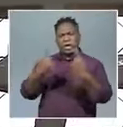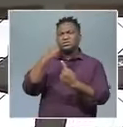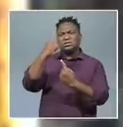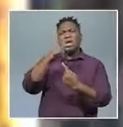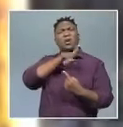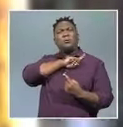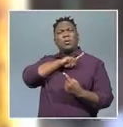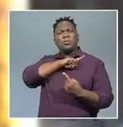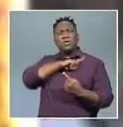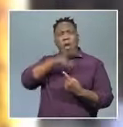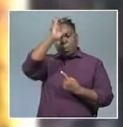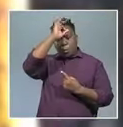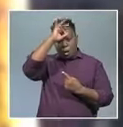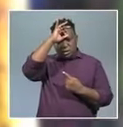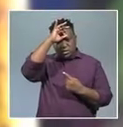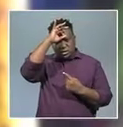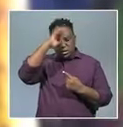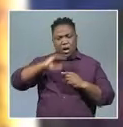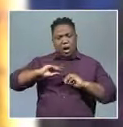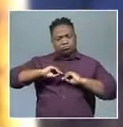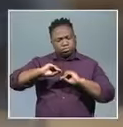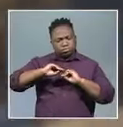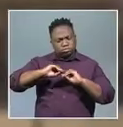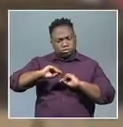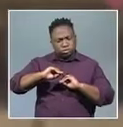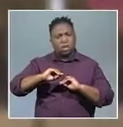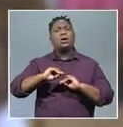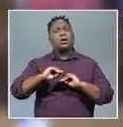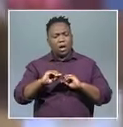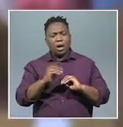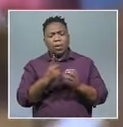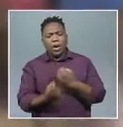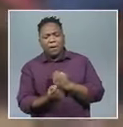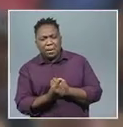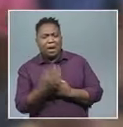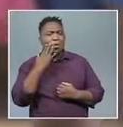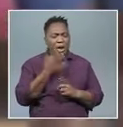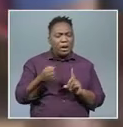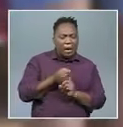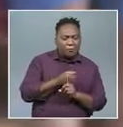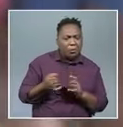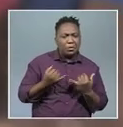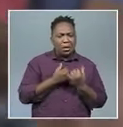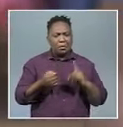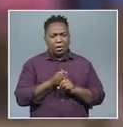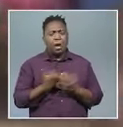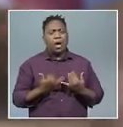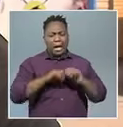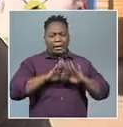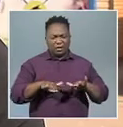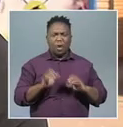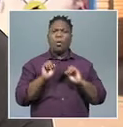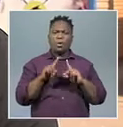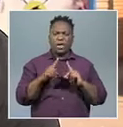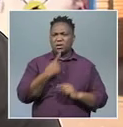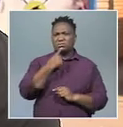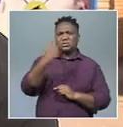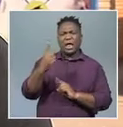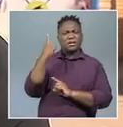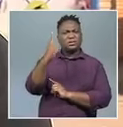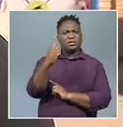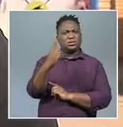workshop with the Metro Police Department, which taught them about the signs of sexual assault. It seems like they're trying to hide something. There's